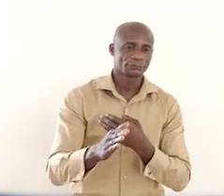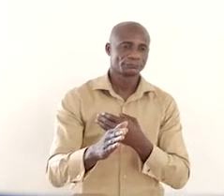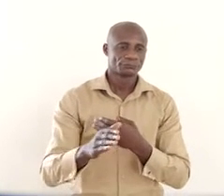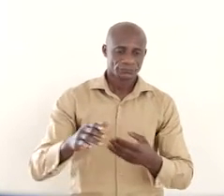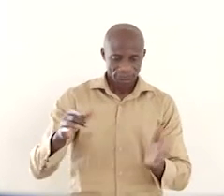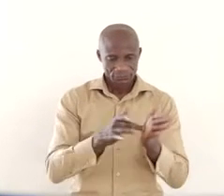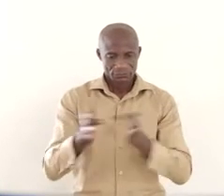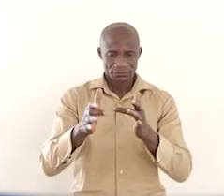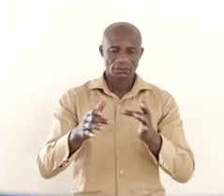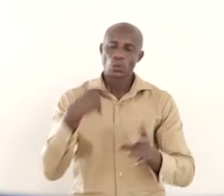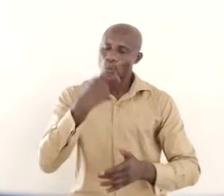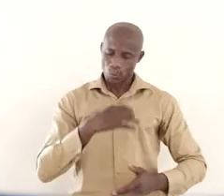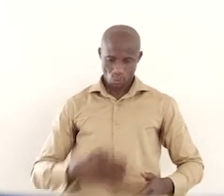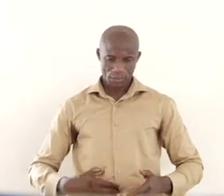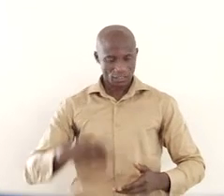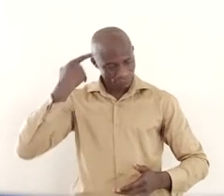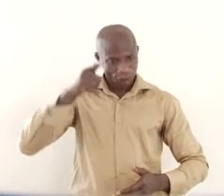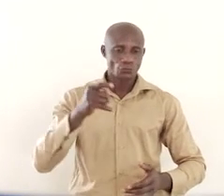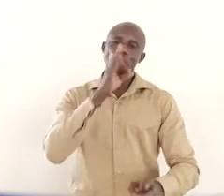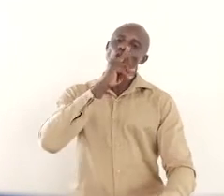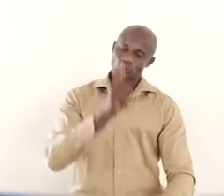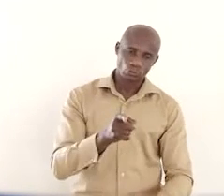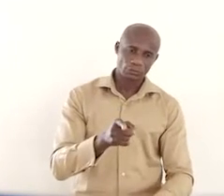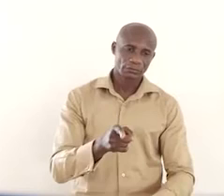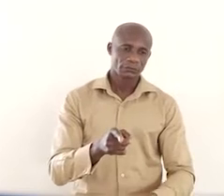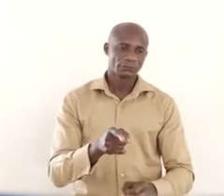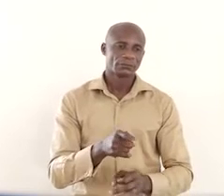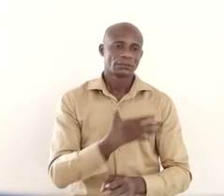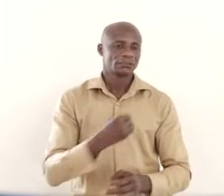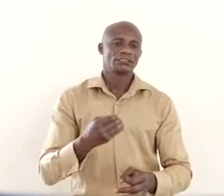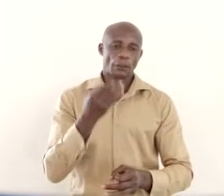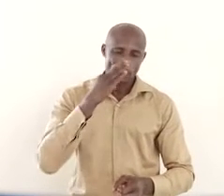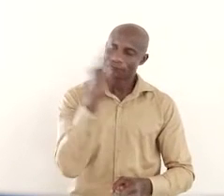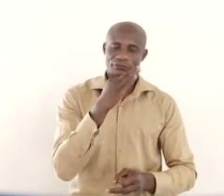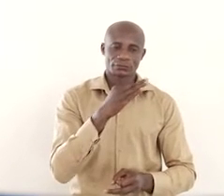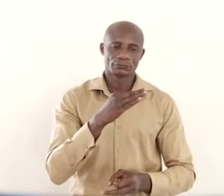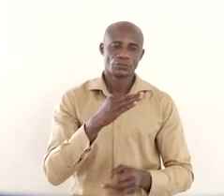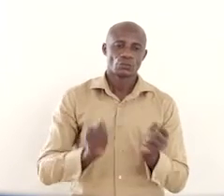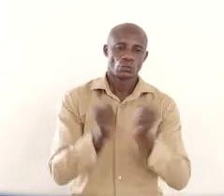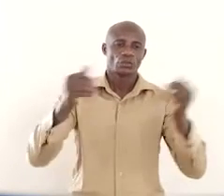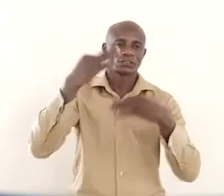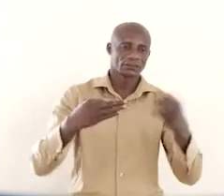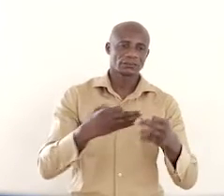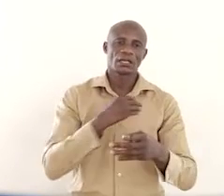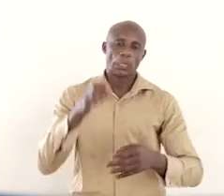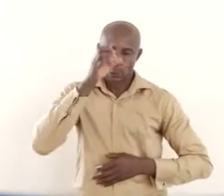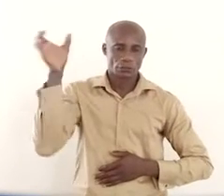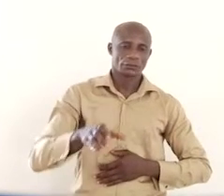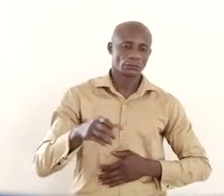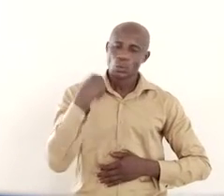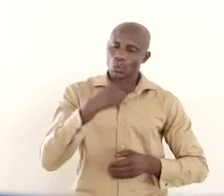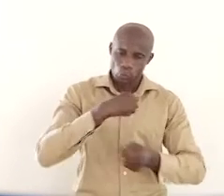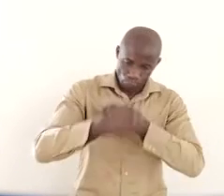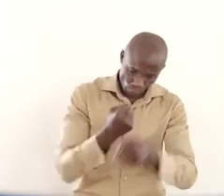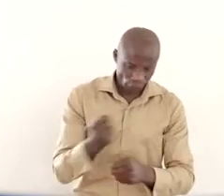truth, who hunger for justice and transparency in a land of widespread falsehood, injustice, and monumental